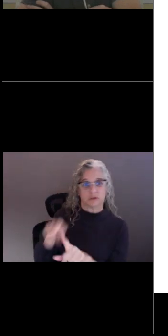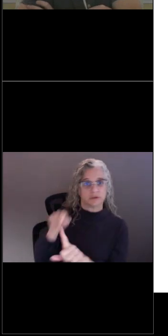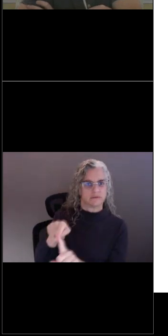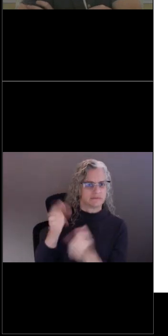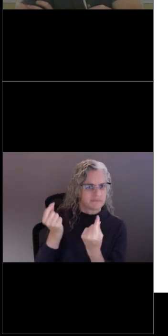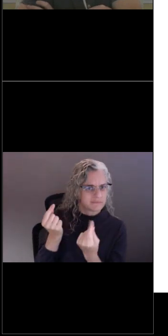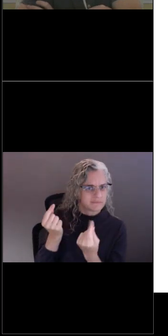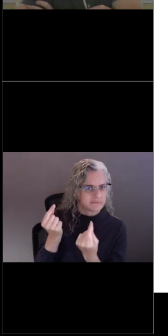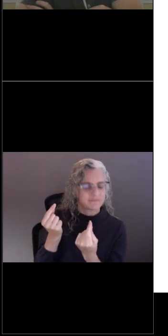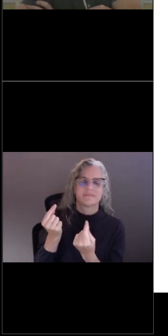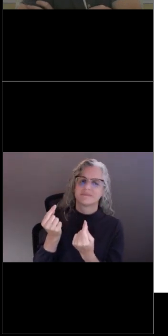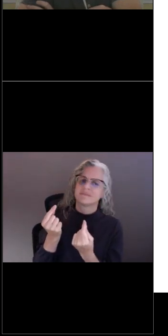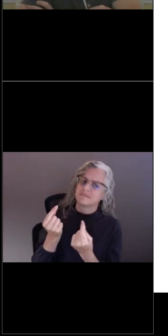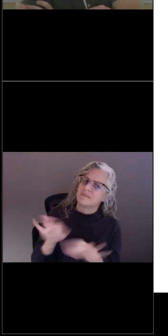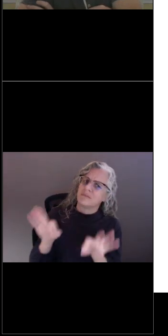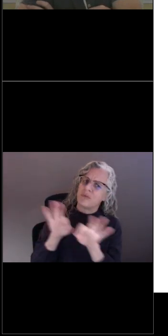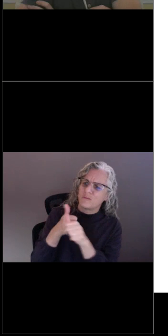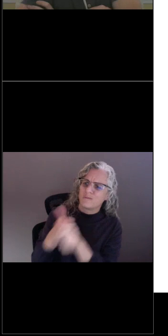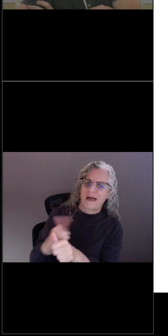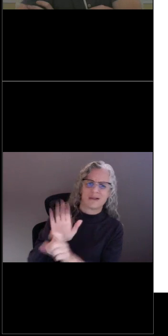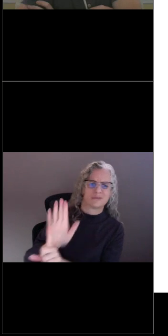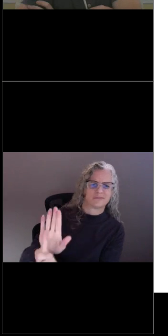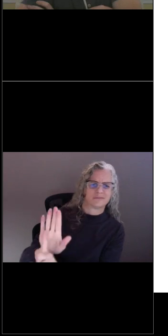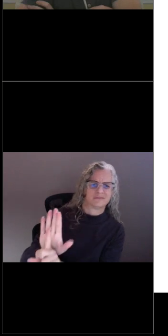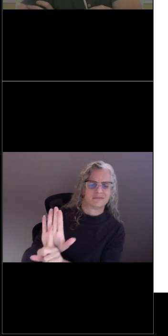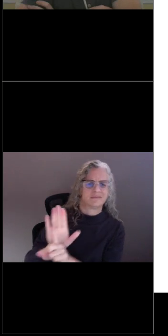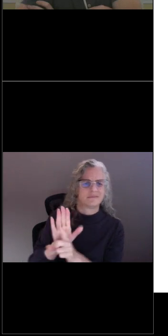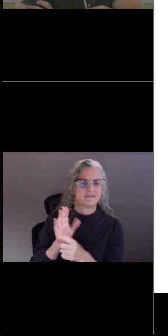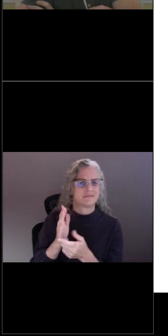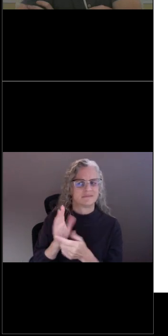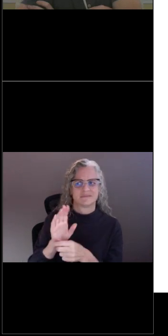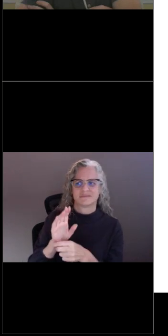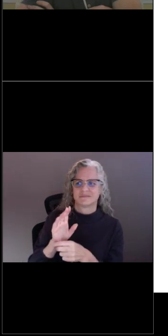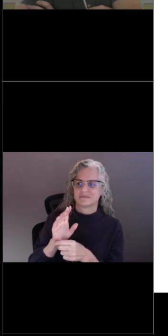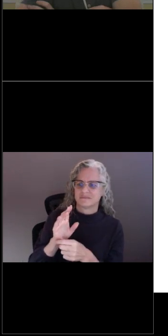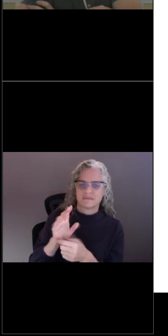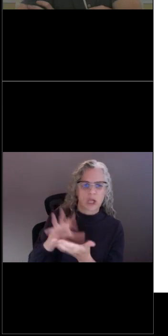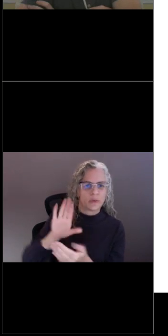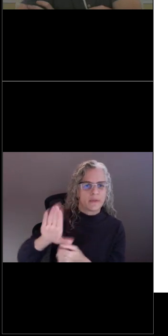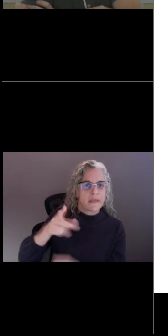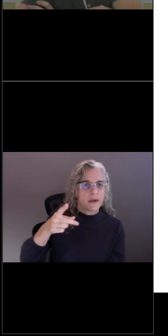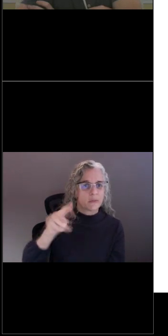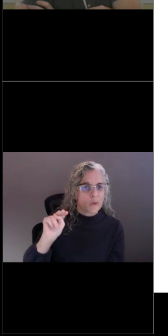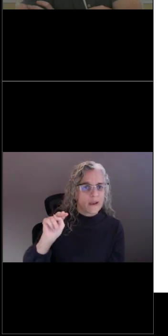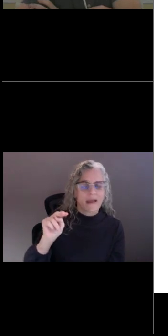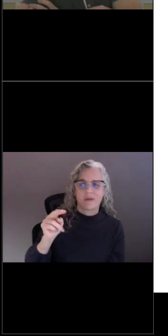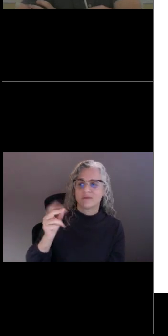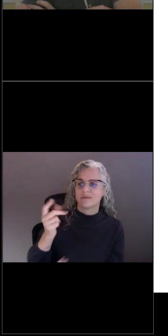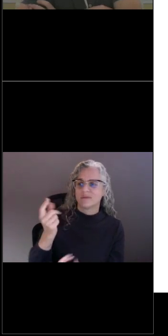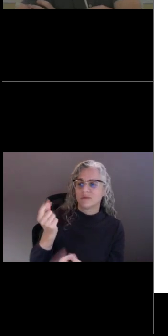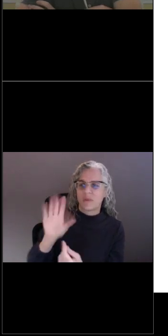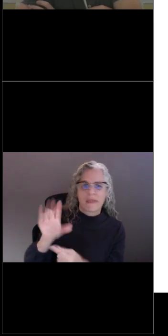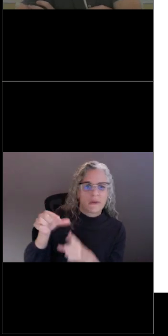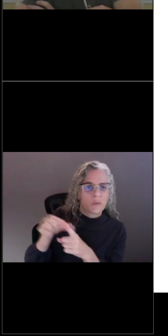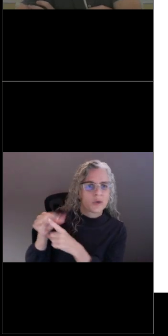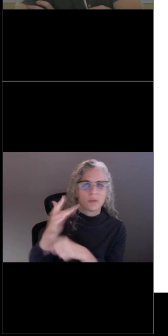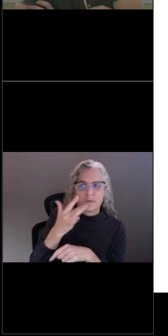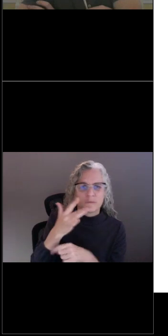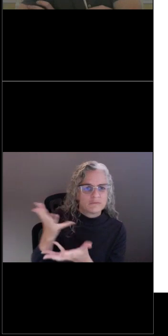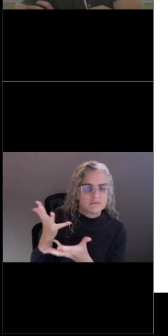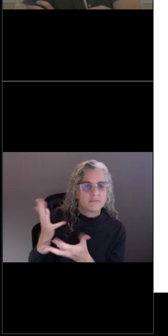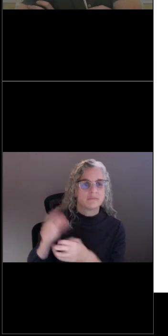be accurate, right? And so you always want to try to find out the pronouns and other terms that someone uses, just like you